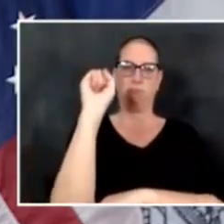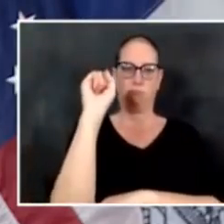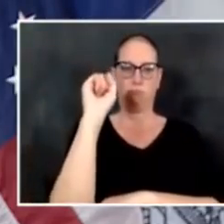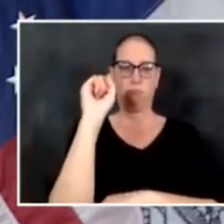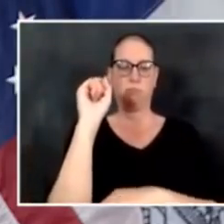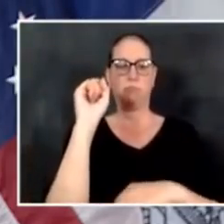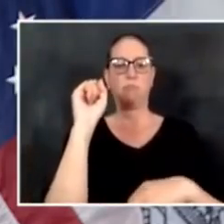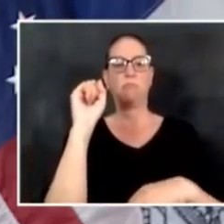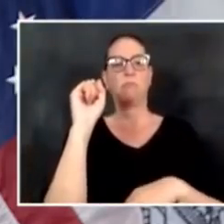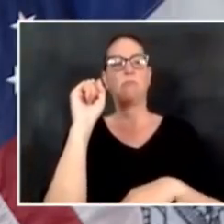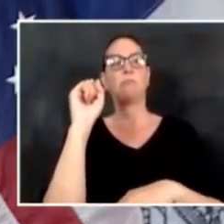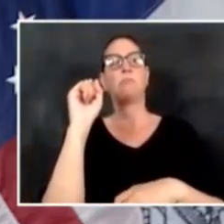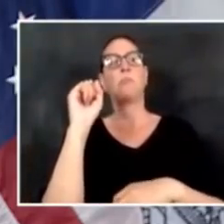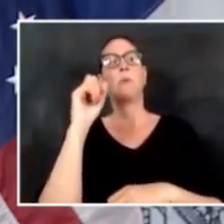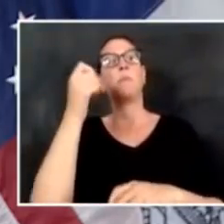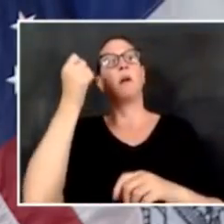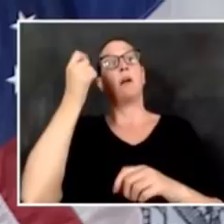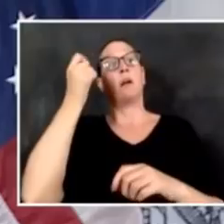out.